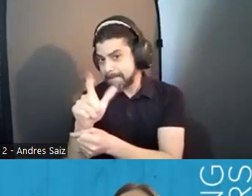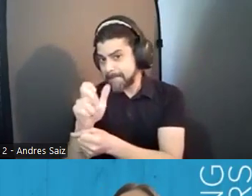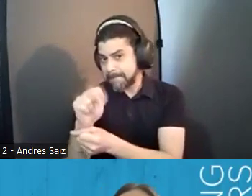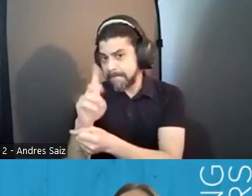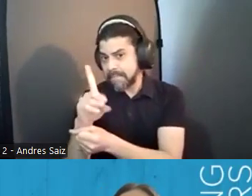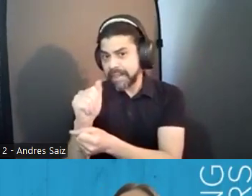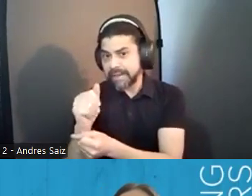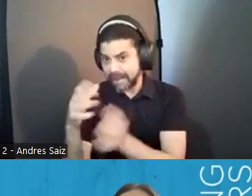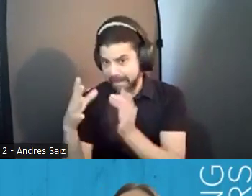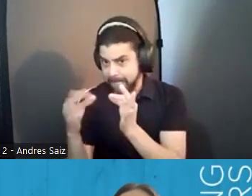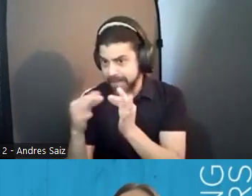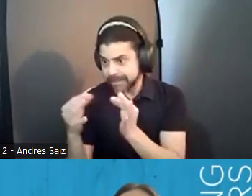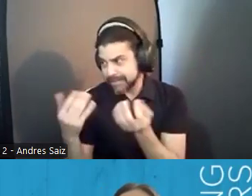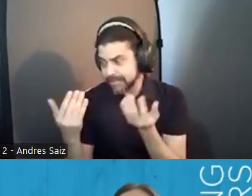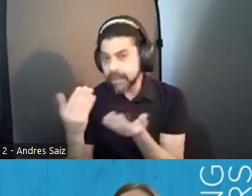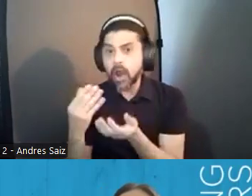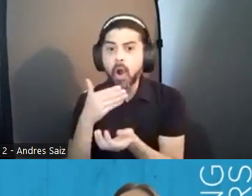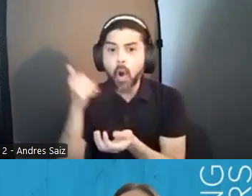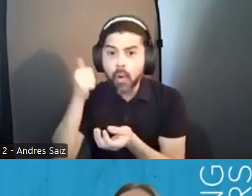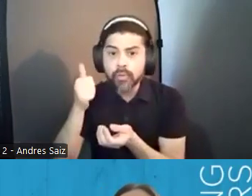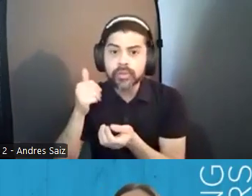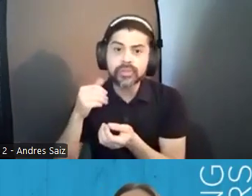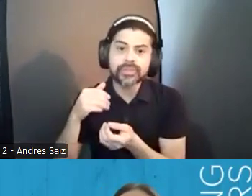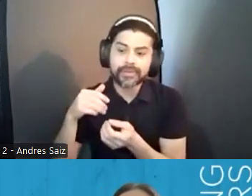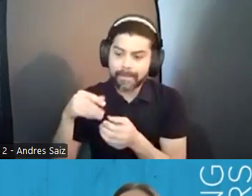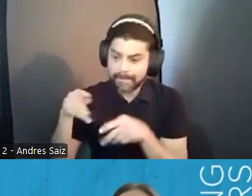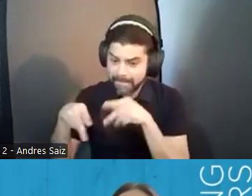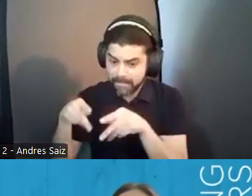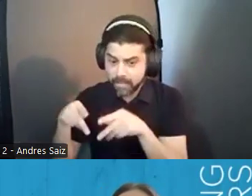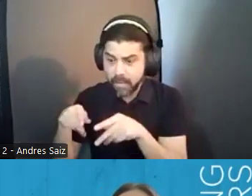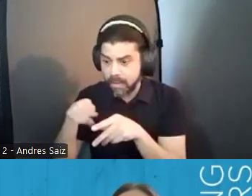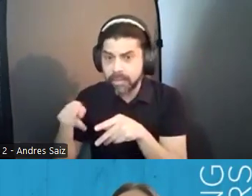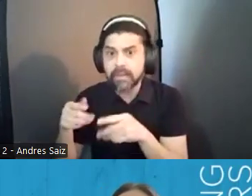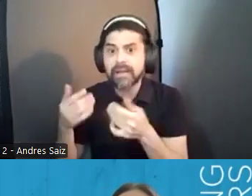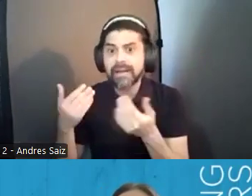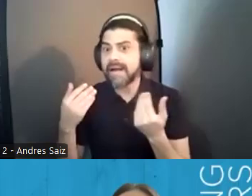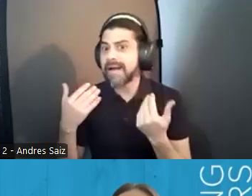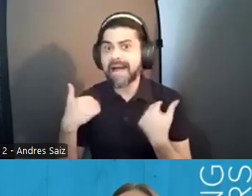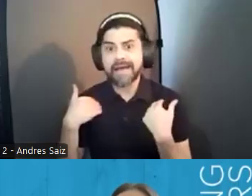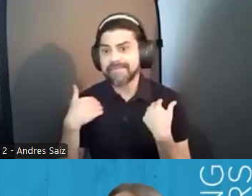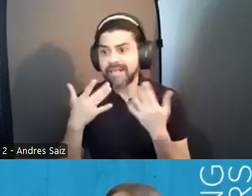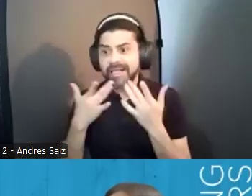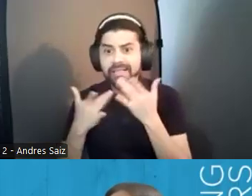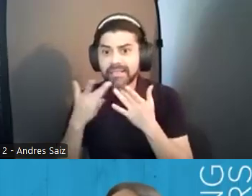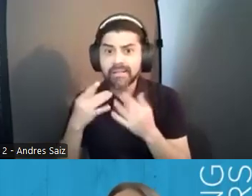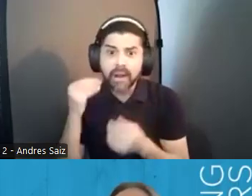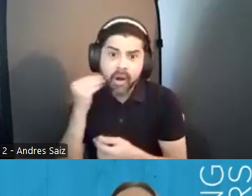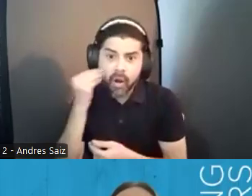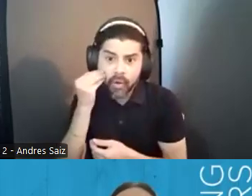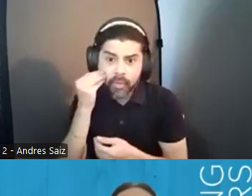eloquently laid out the on the ground experience there in San Diego, which I think really is kind of a ground zero for the problem.